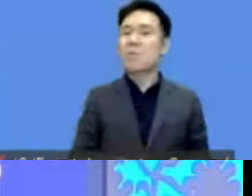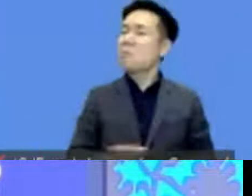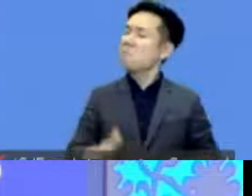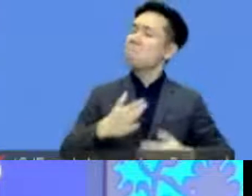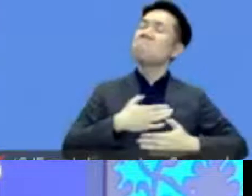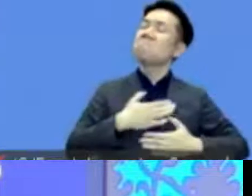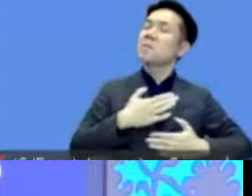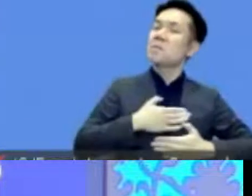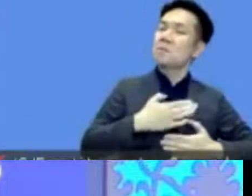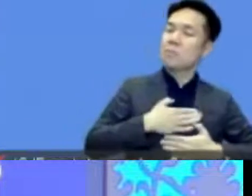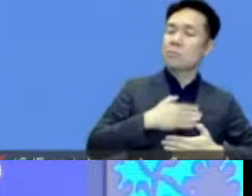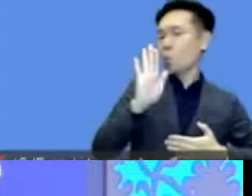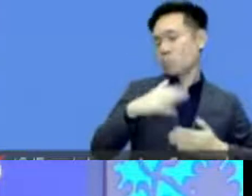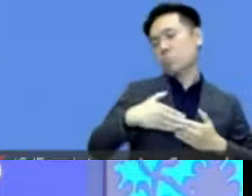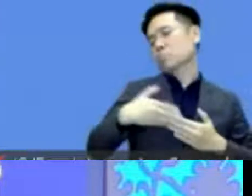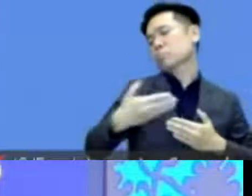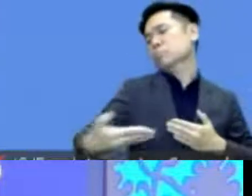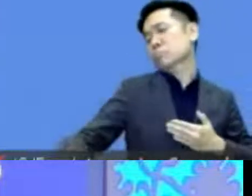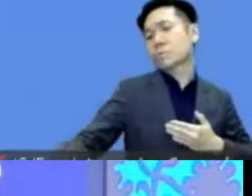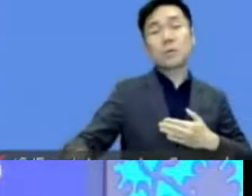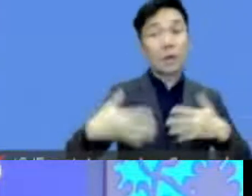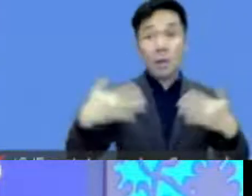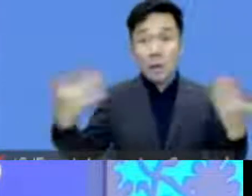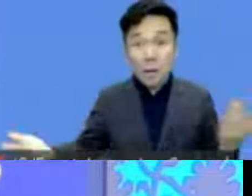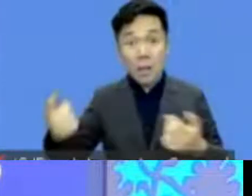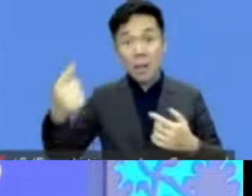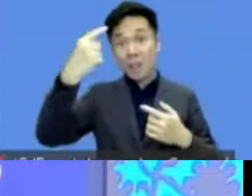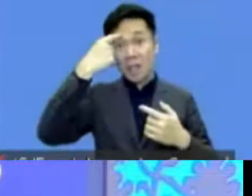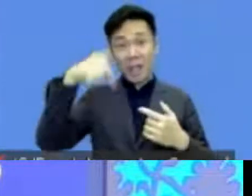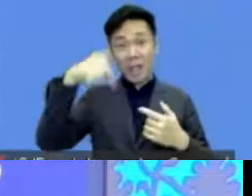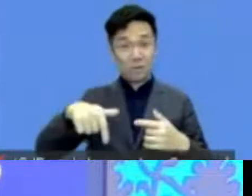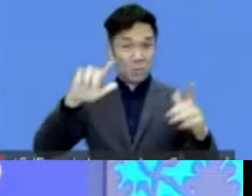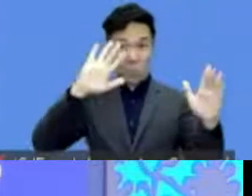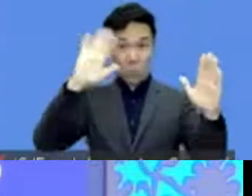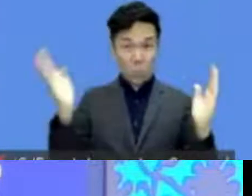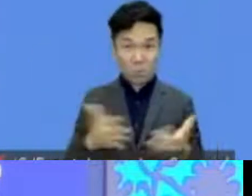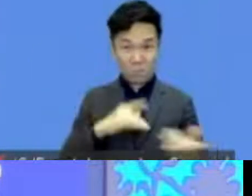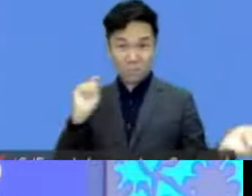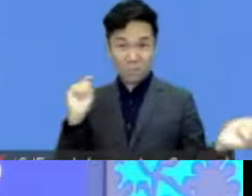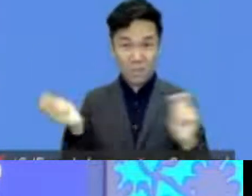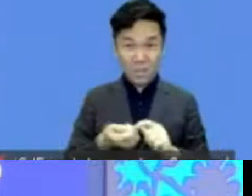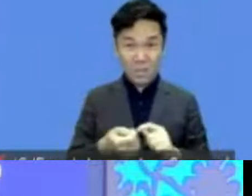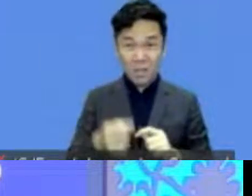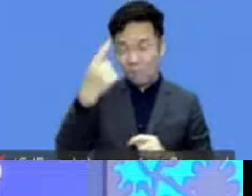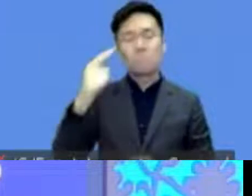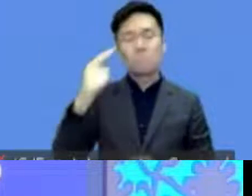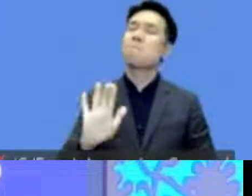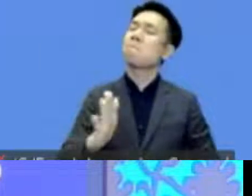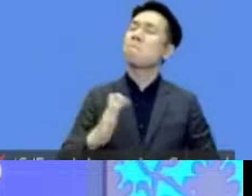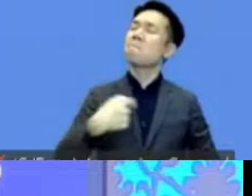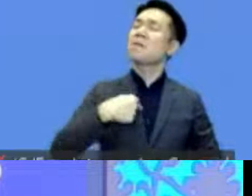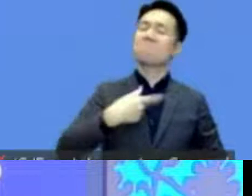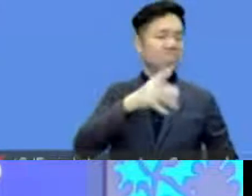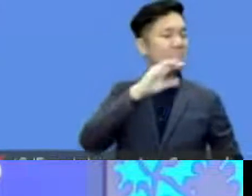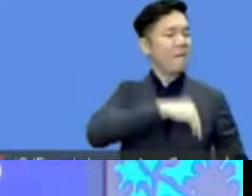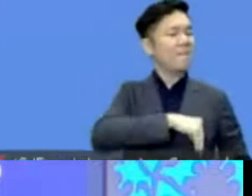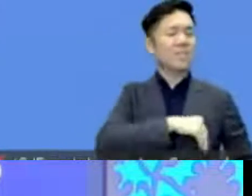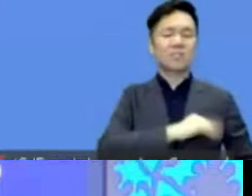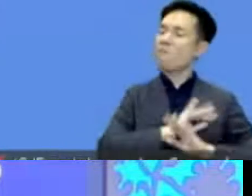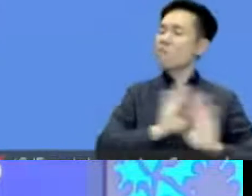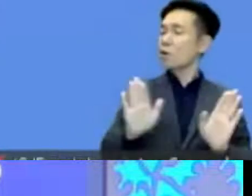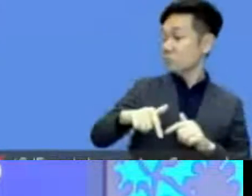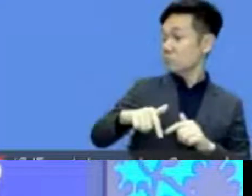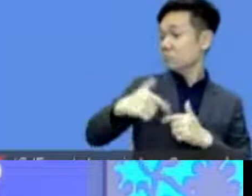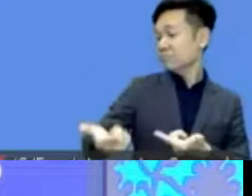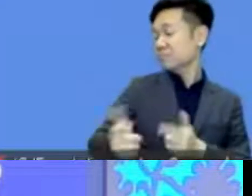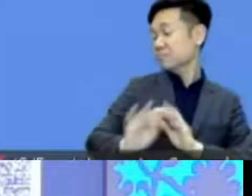position that we can actually create a change, but it's not for us. It should be a sustainable change. And every one of us has a